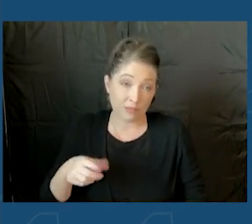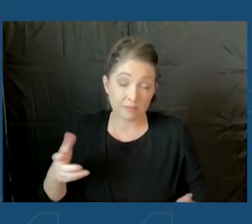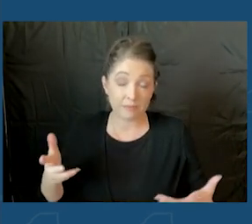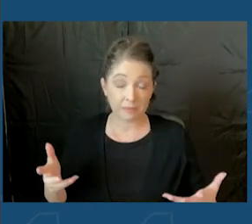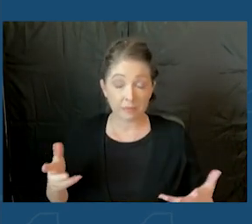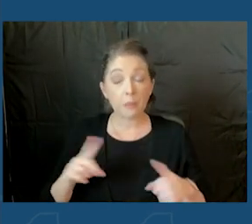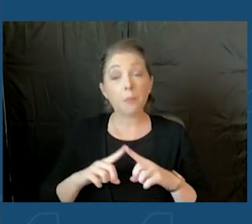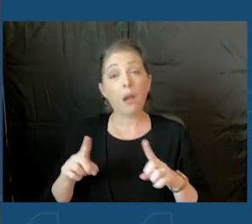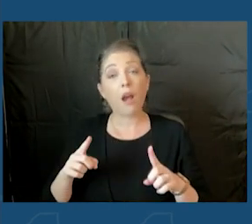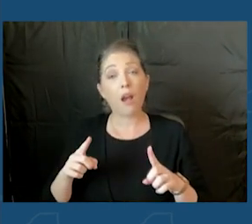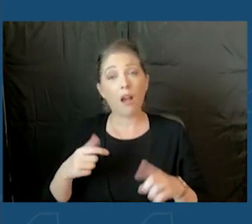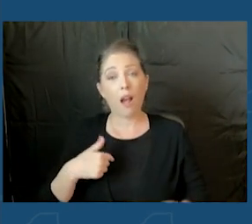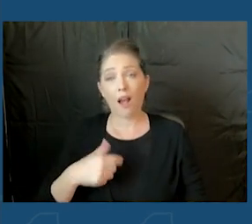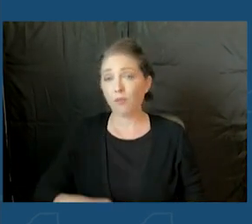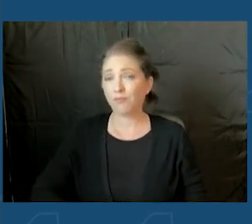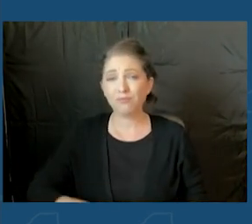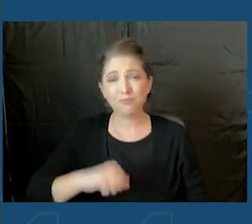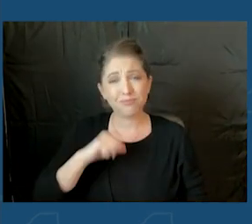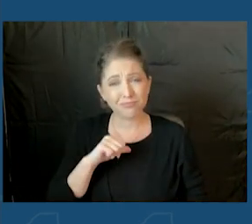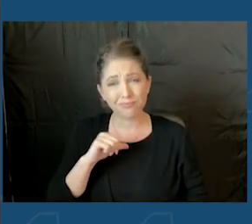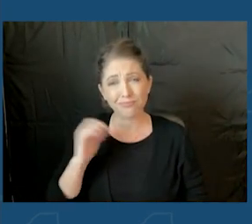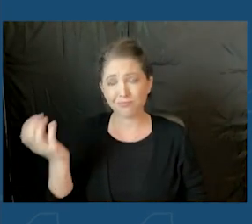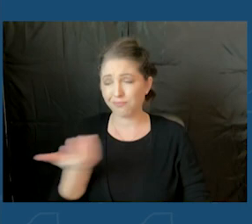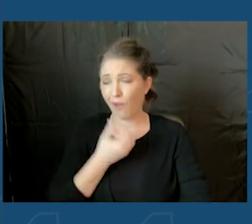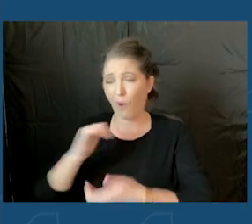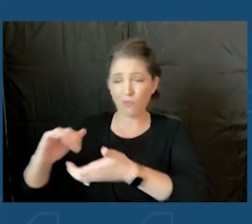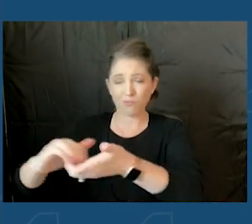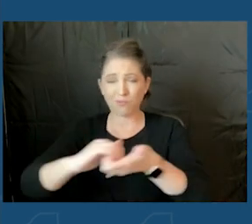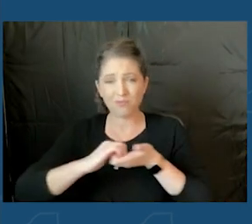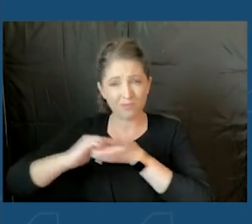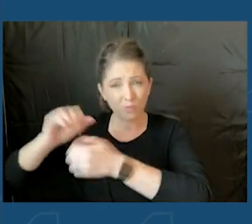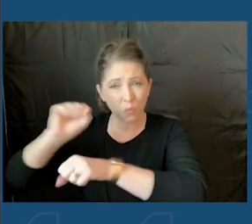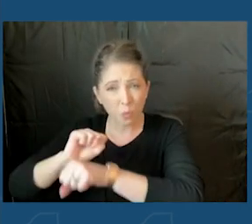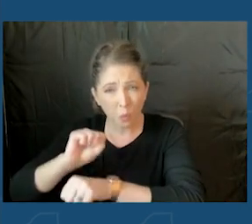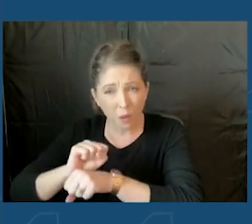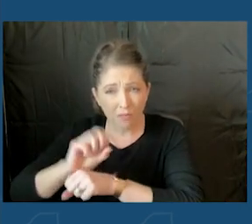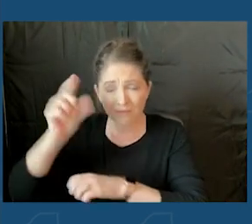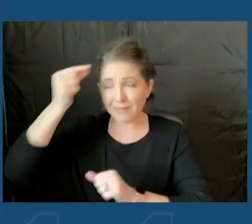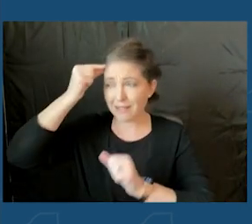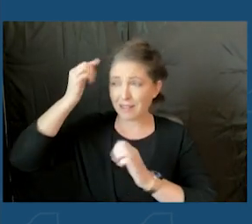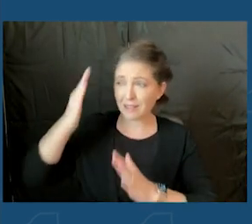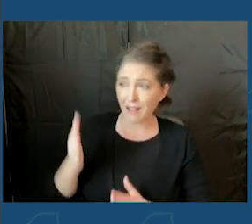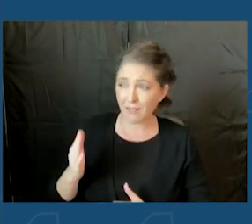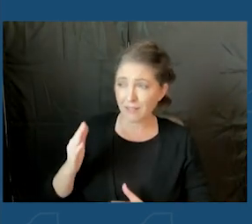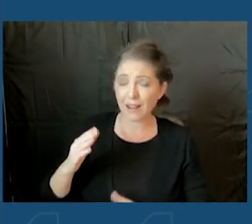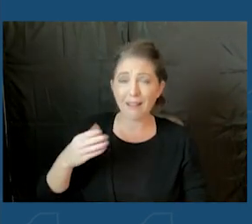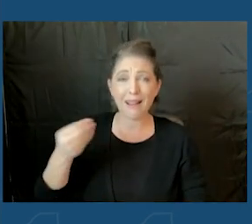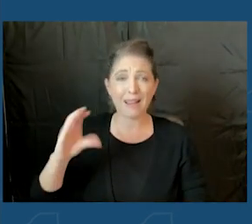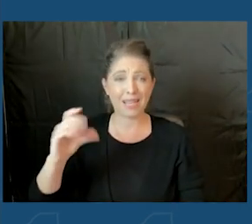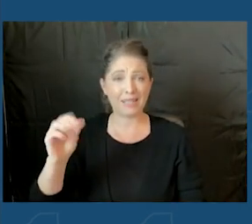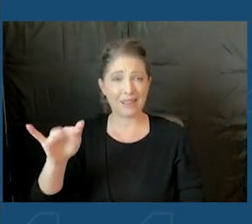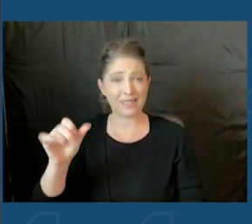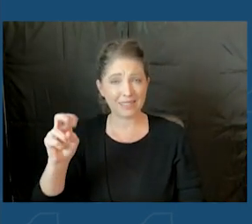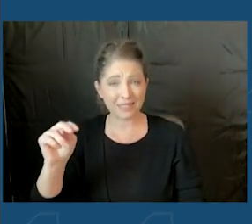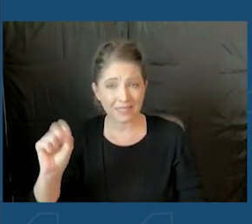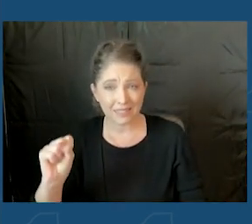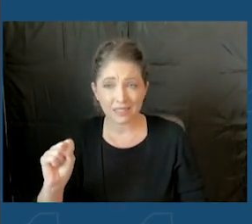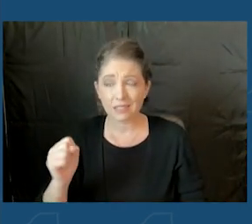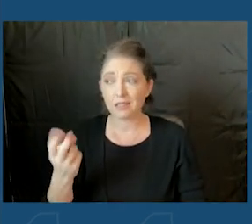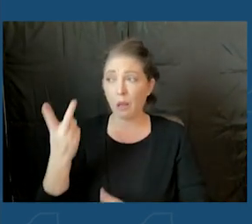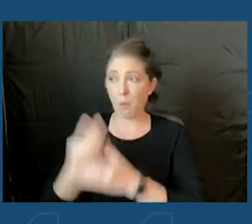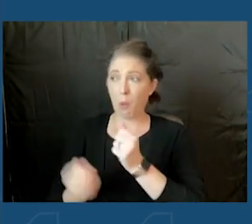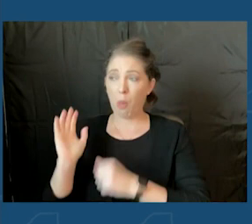work that we've done together in partnership, particularly with Governor Hochul and Majority Leader Andrew Stewart-Cousins and both of our